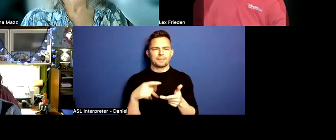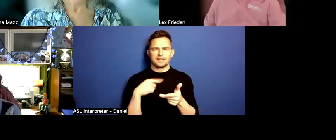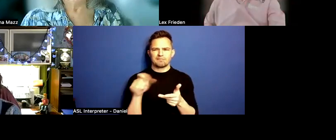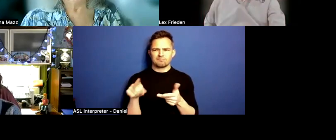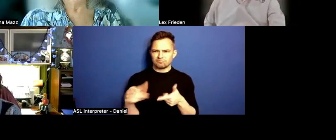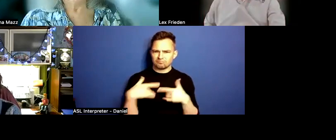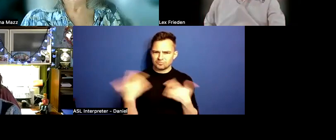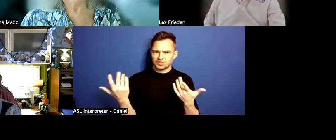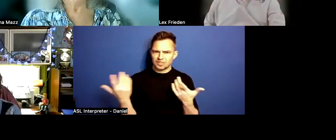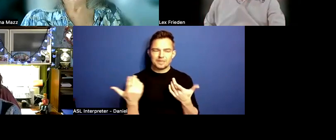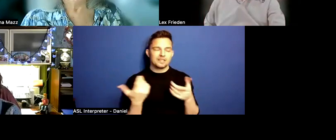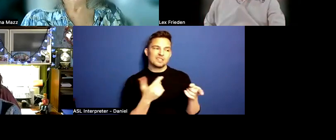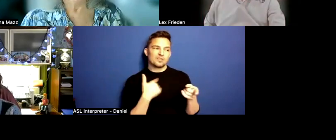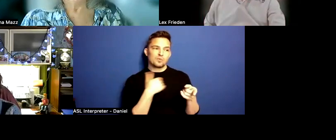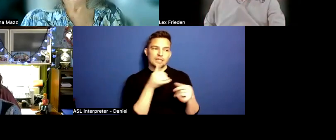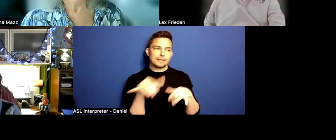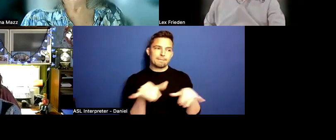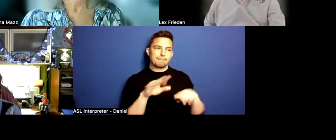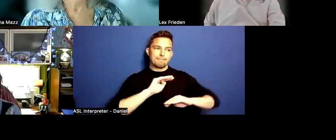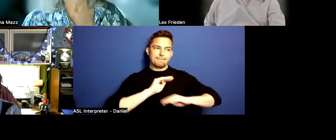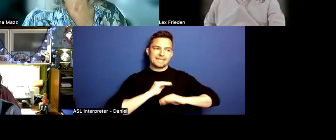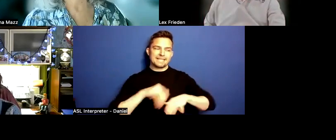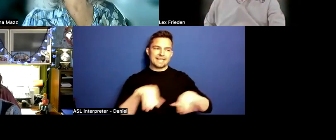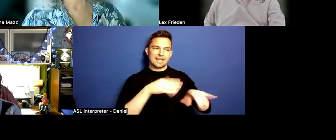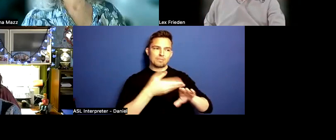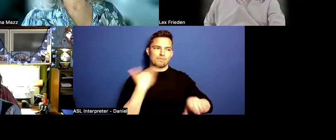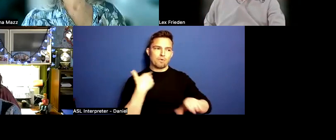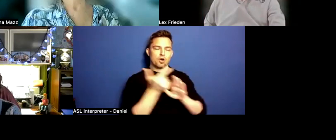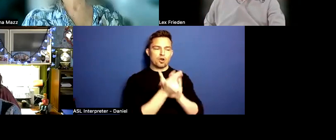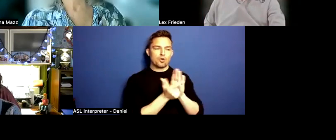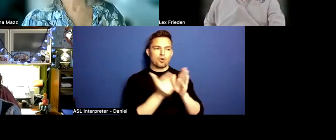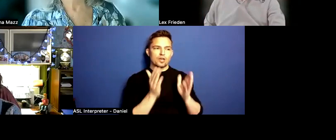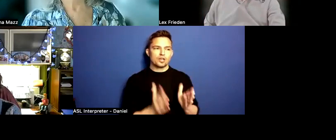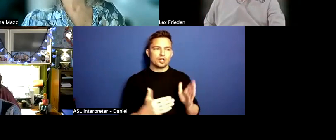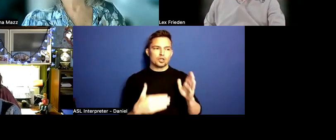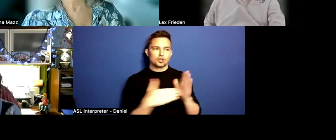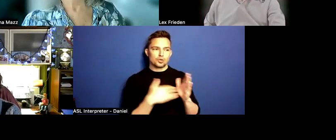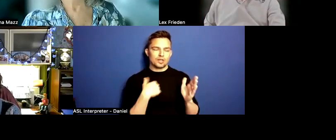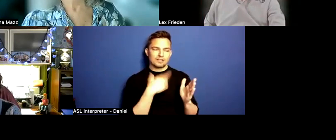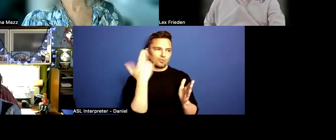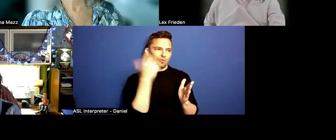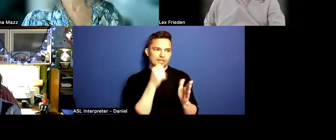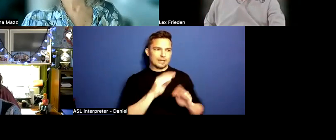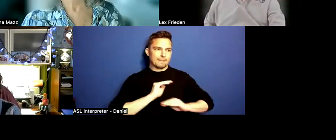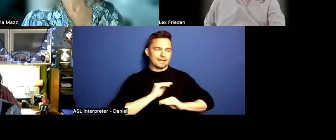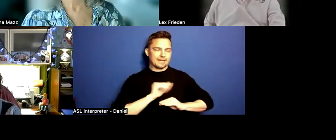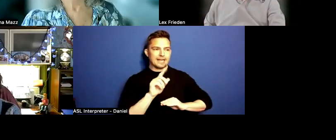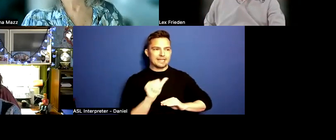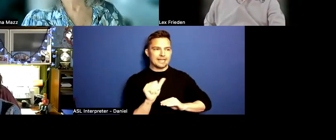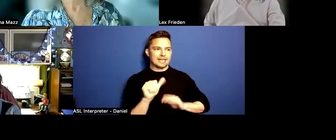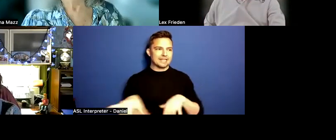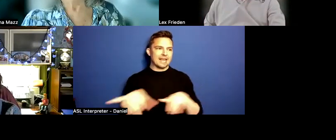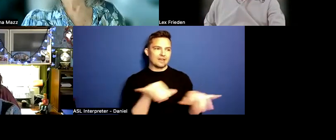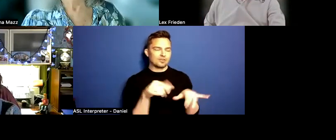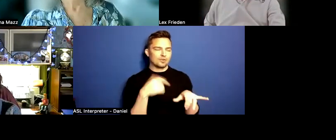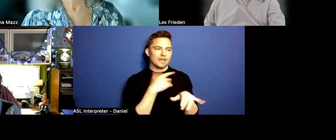we didn't meet the standard before. A lawyer sued us because we didn't meet the ADA standard. So we had